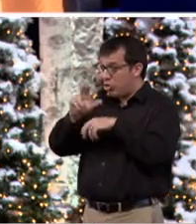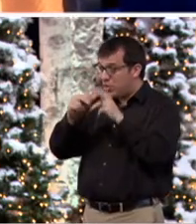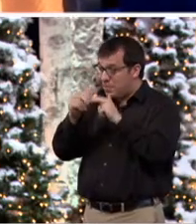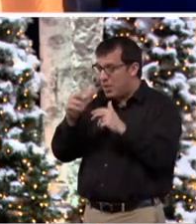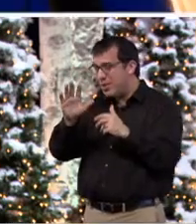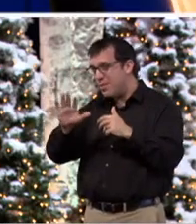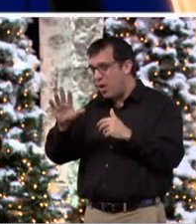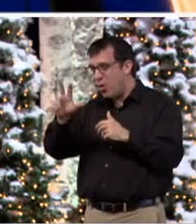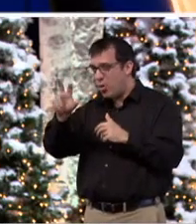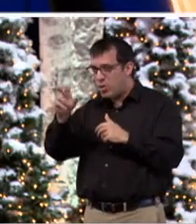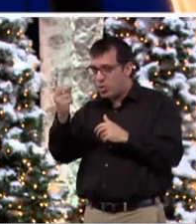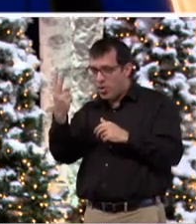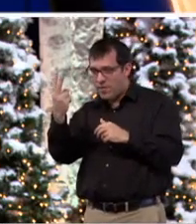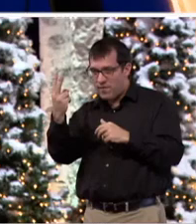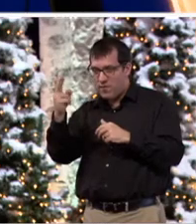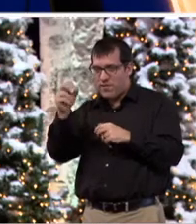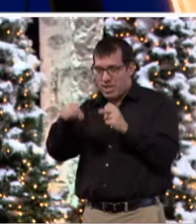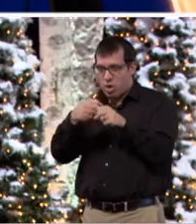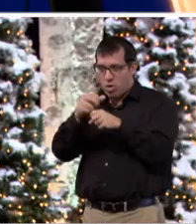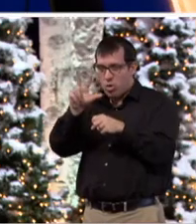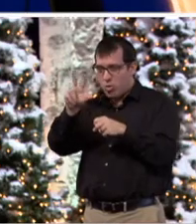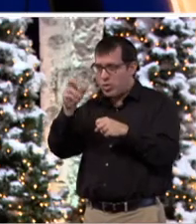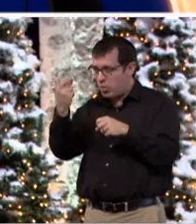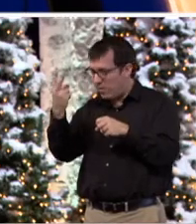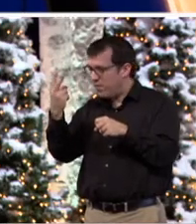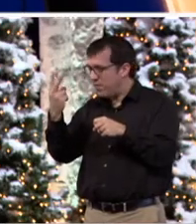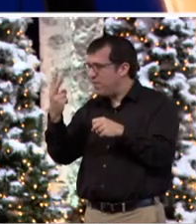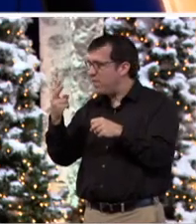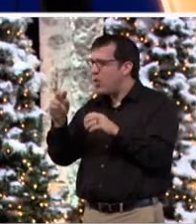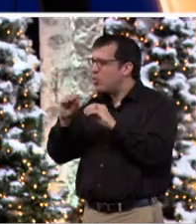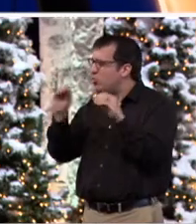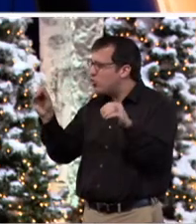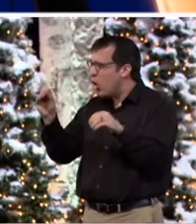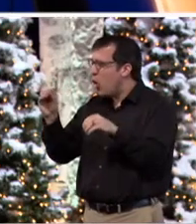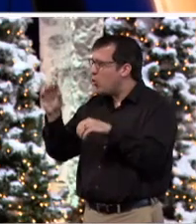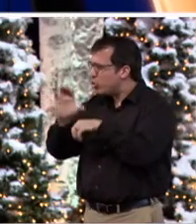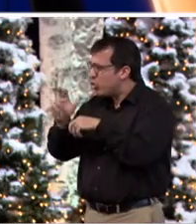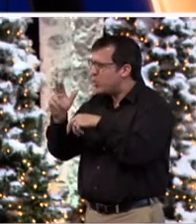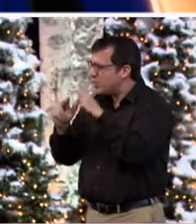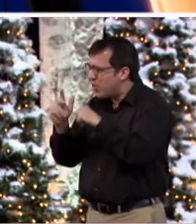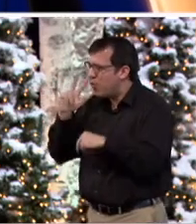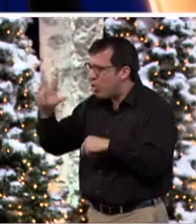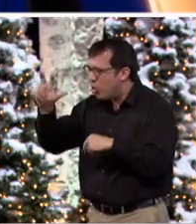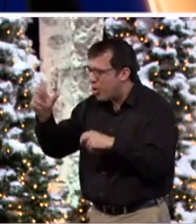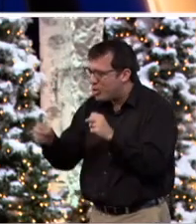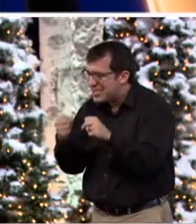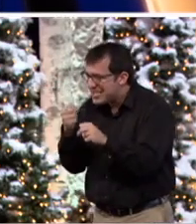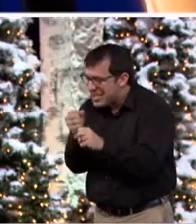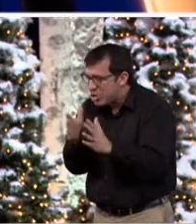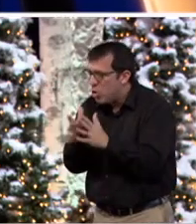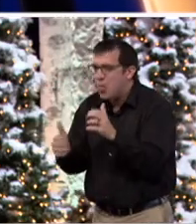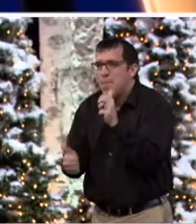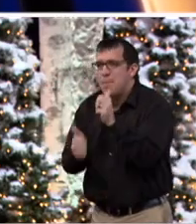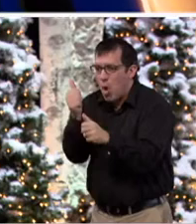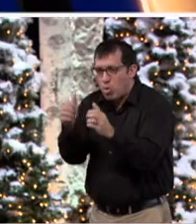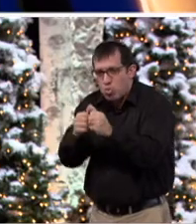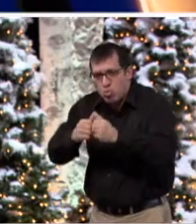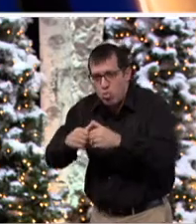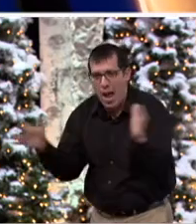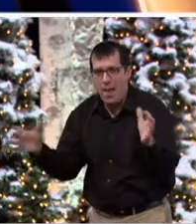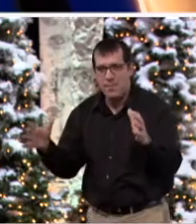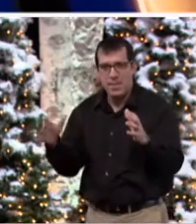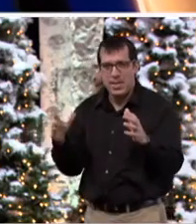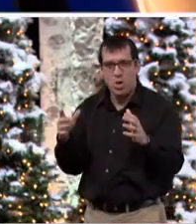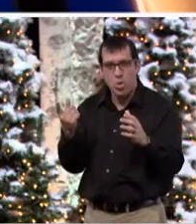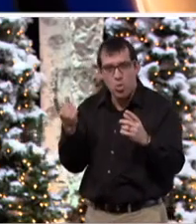312. There weren't any church buildings for the first 300 years of the church. The most rapid expansion of the church did